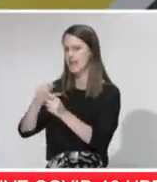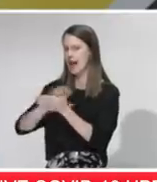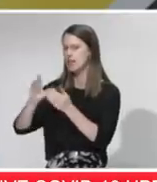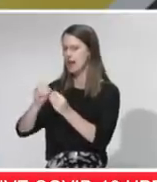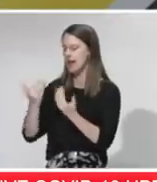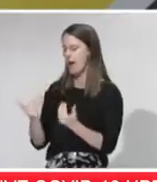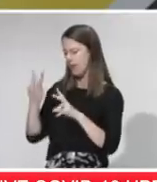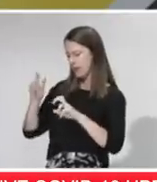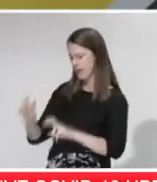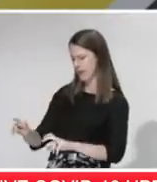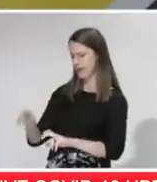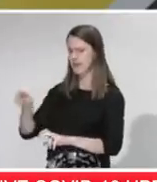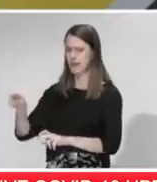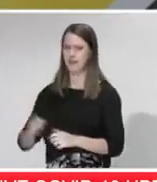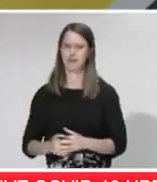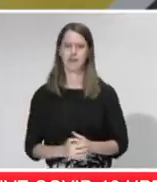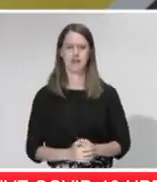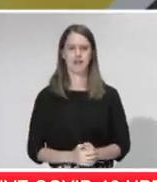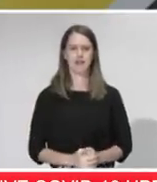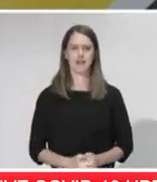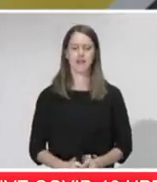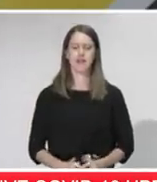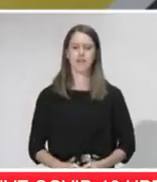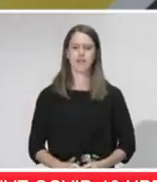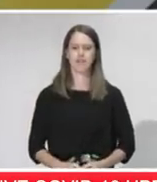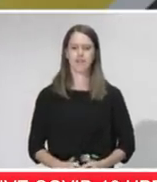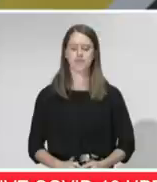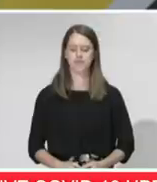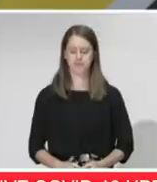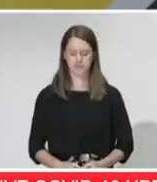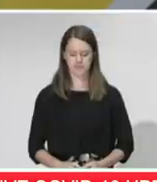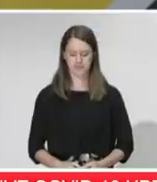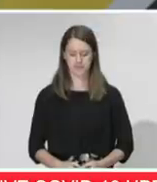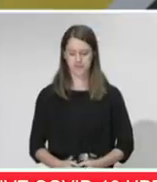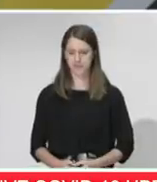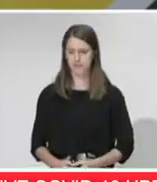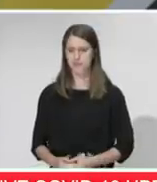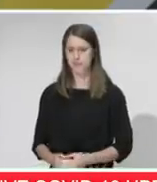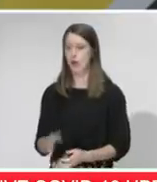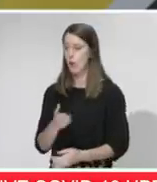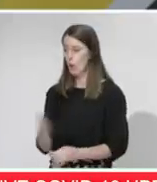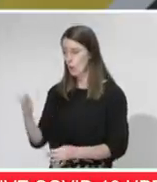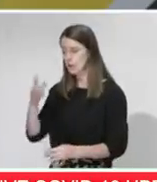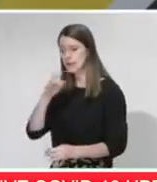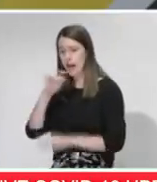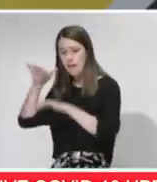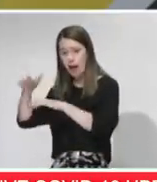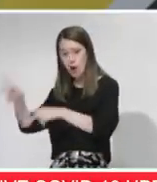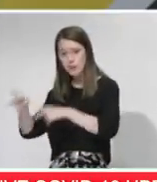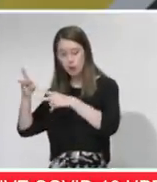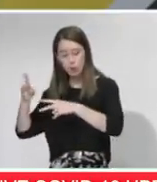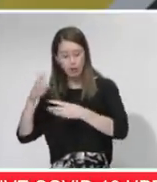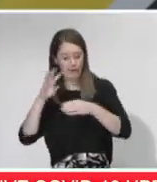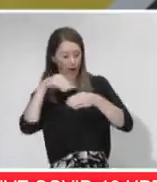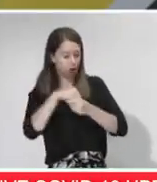this person getting infected with COVID-19. What I can say is that all staff involved in the care and